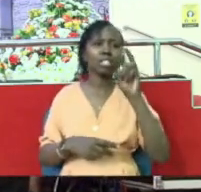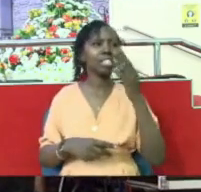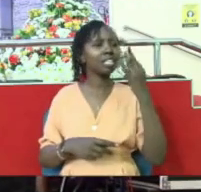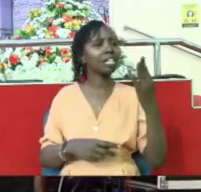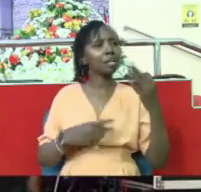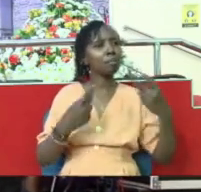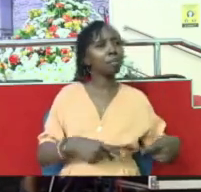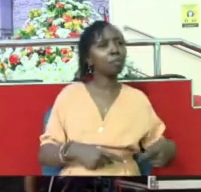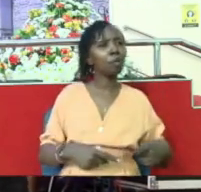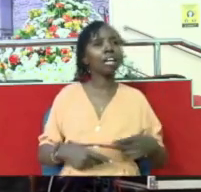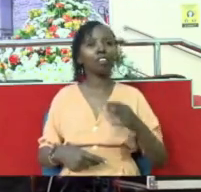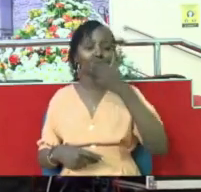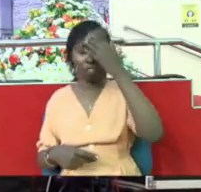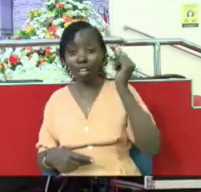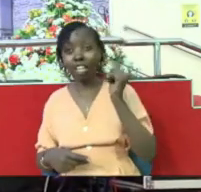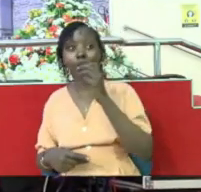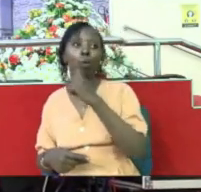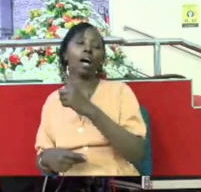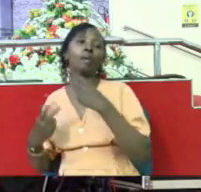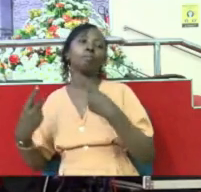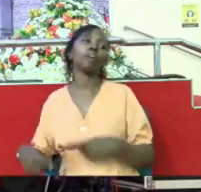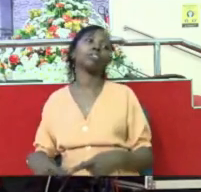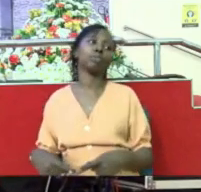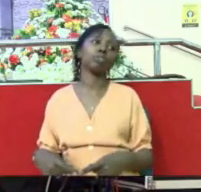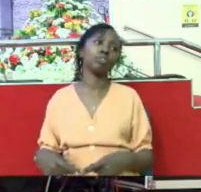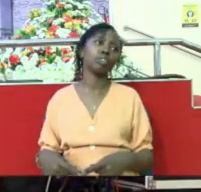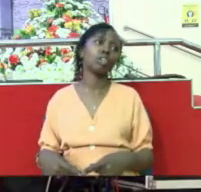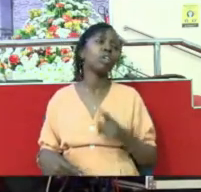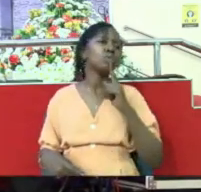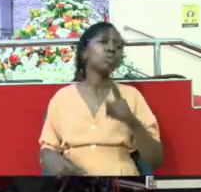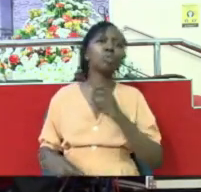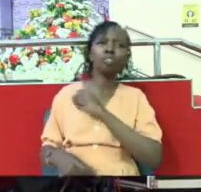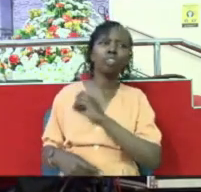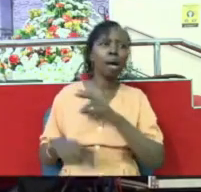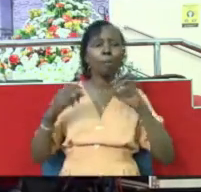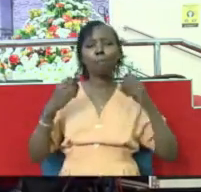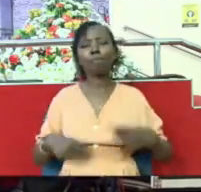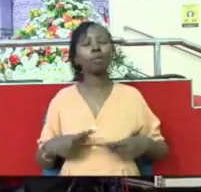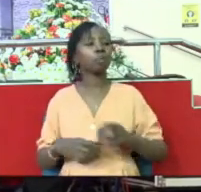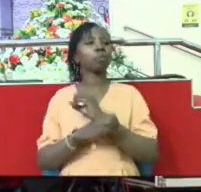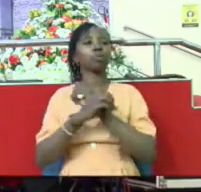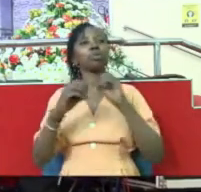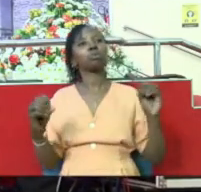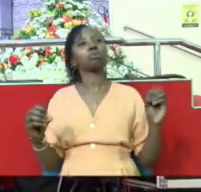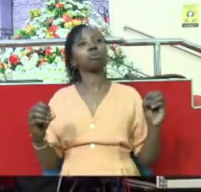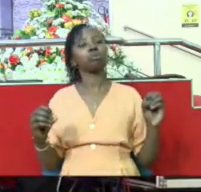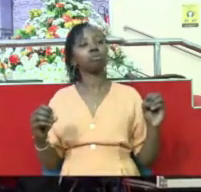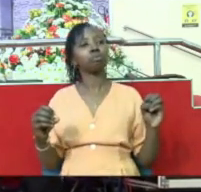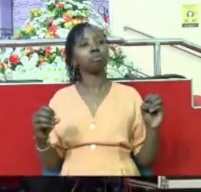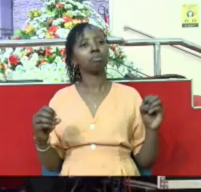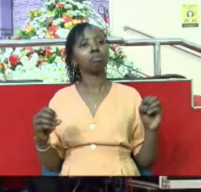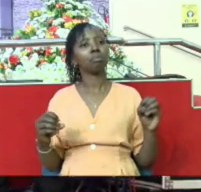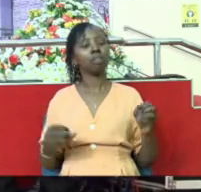So I will not fear anybody because maybe their computer is also not functioning. Siwezi kuogopa mtu sababu computer yao haifanyi. I'll give it to the